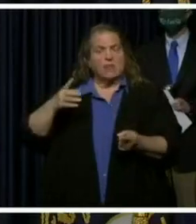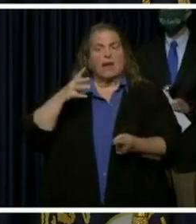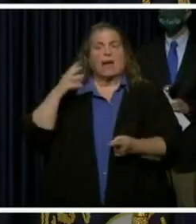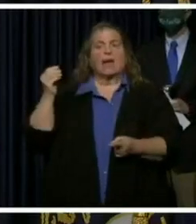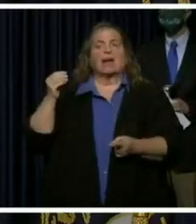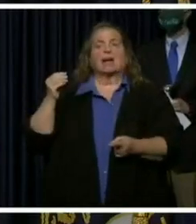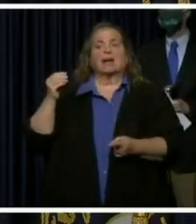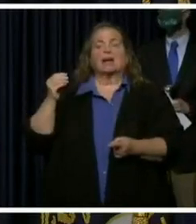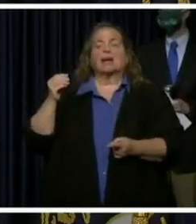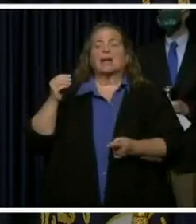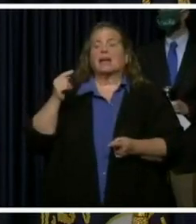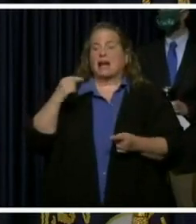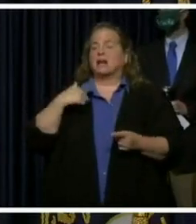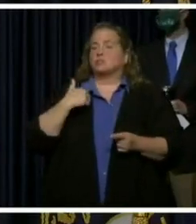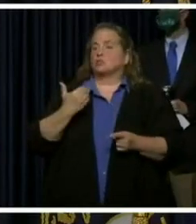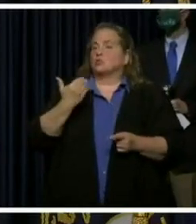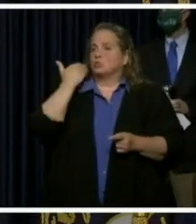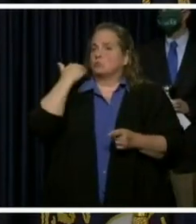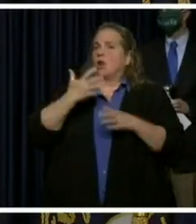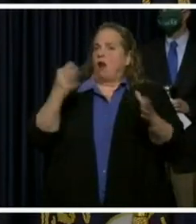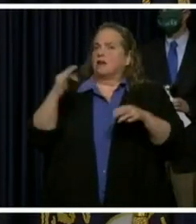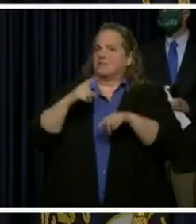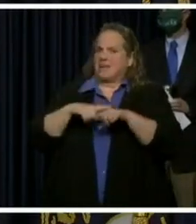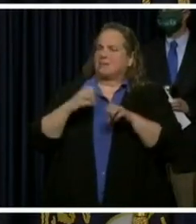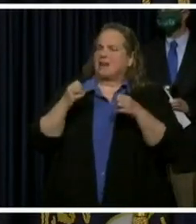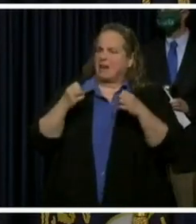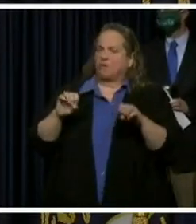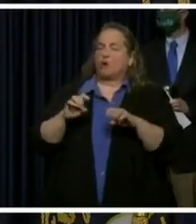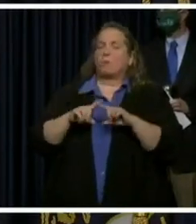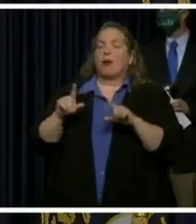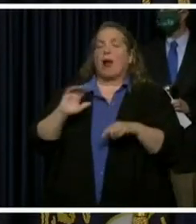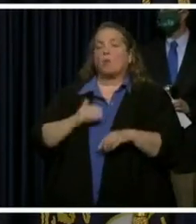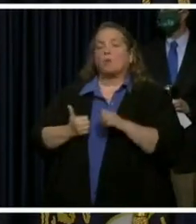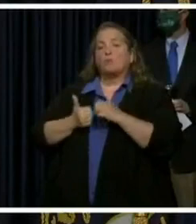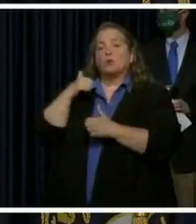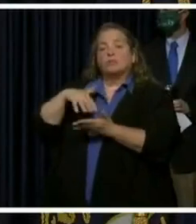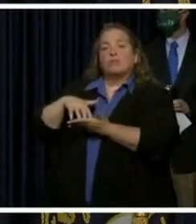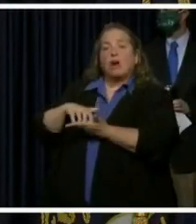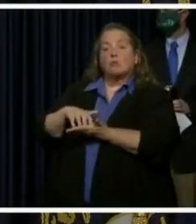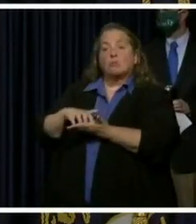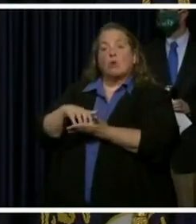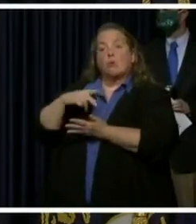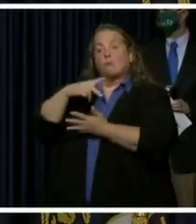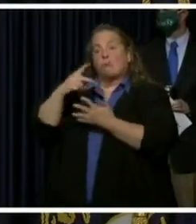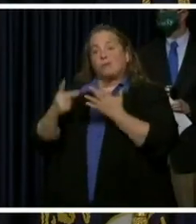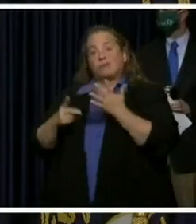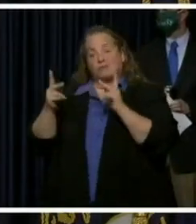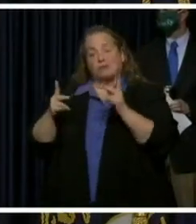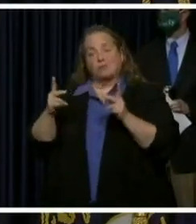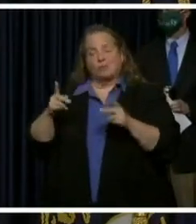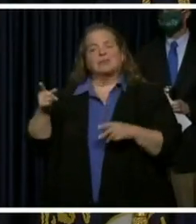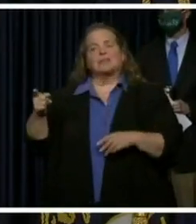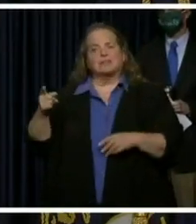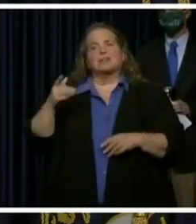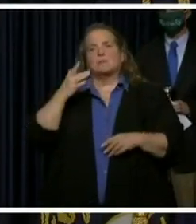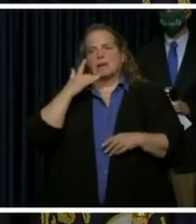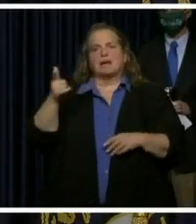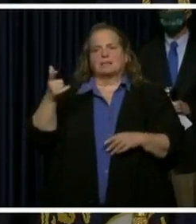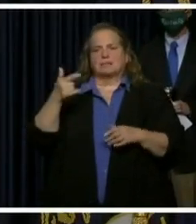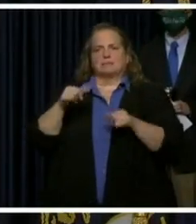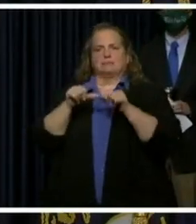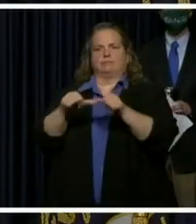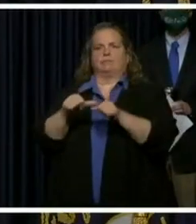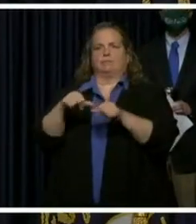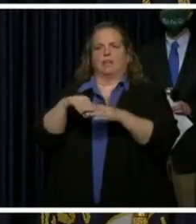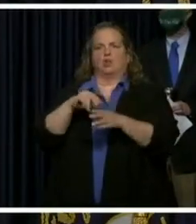has consumed a fair amount of time and effort. This is our most vulnerable population in society because they are both confined in a nursing